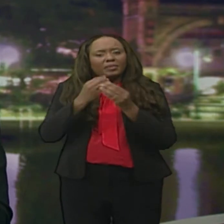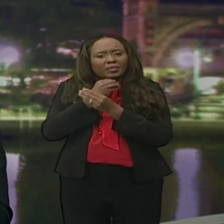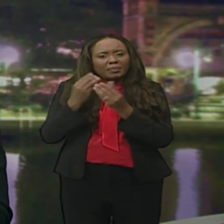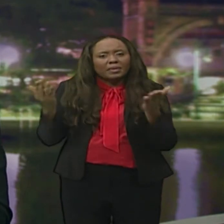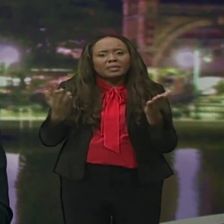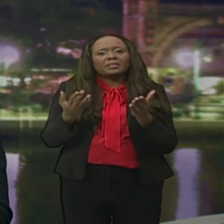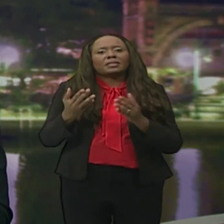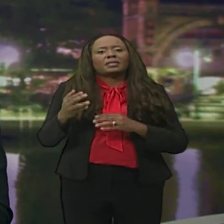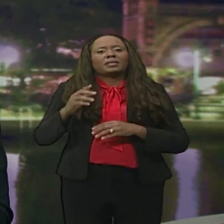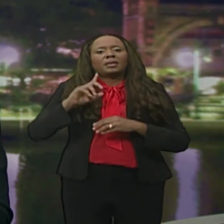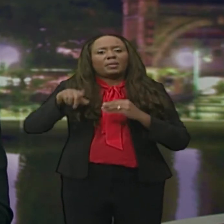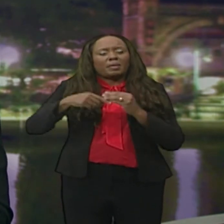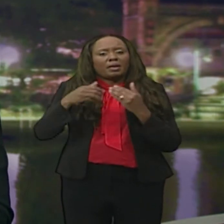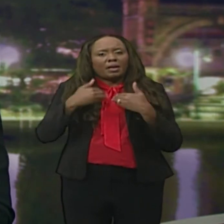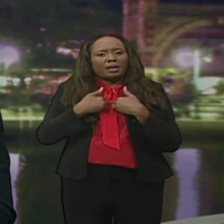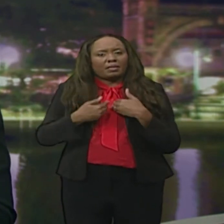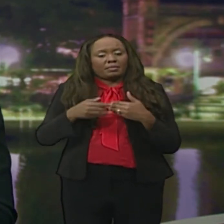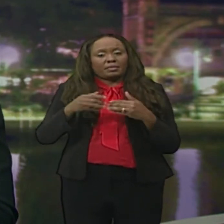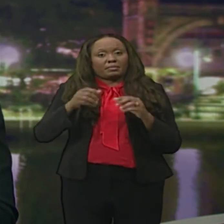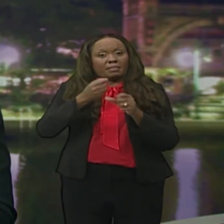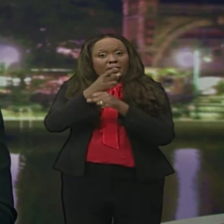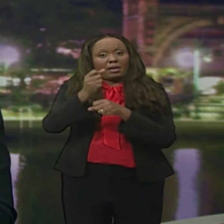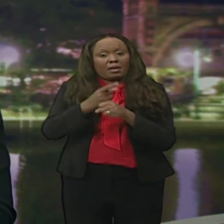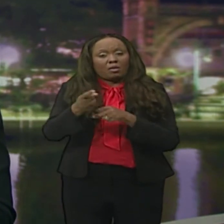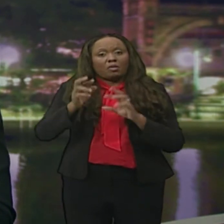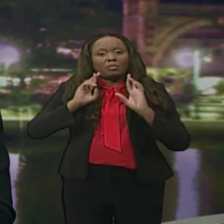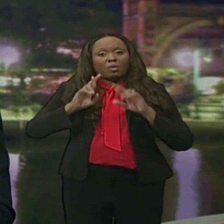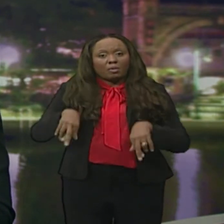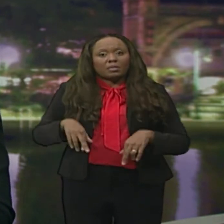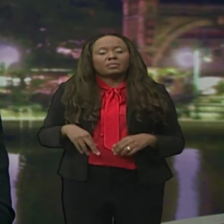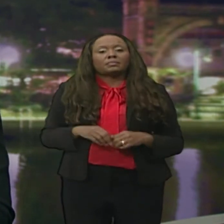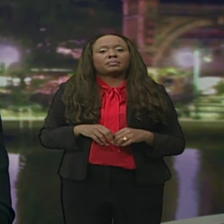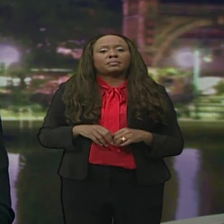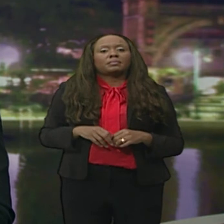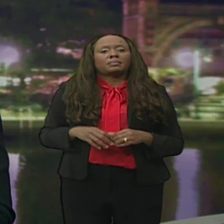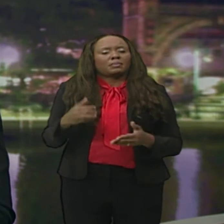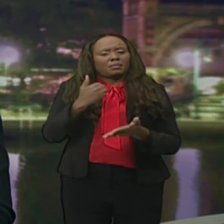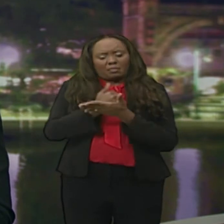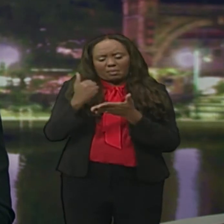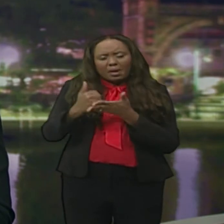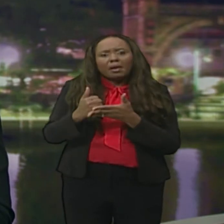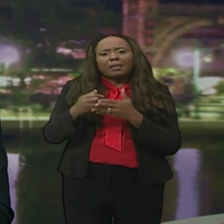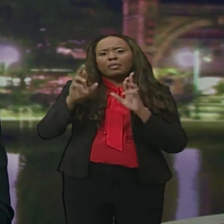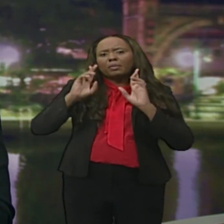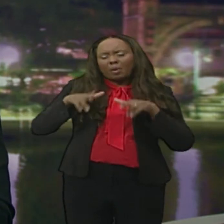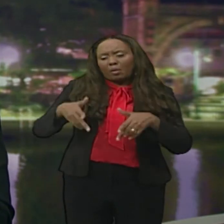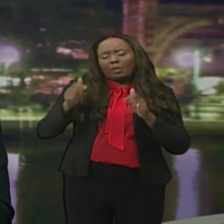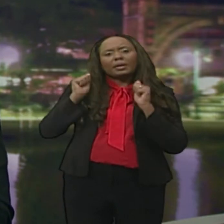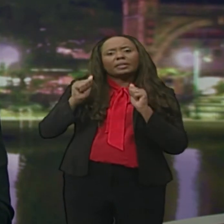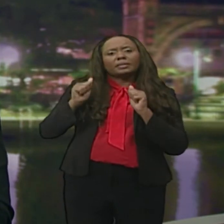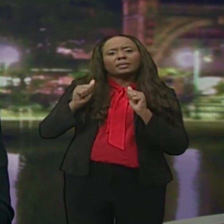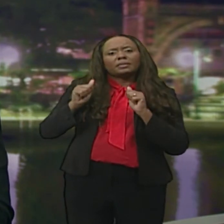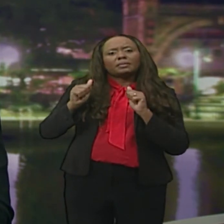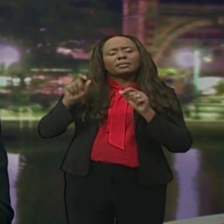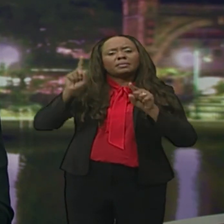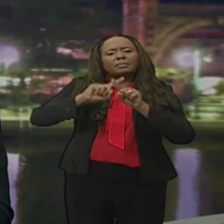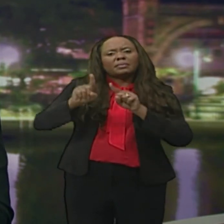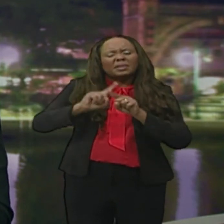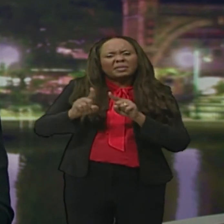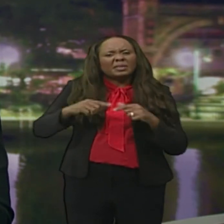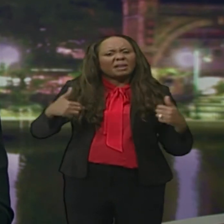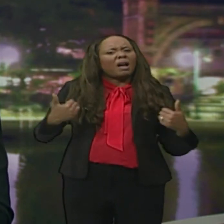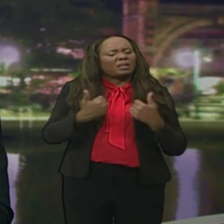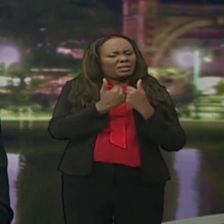in the bank's 2017 annual report. He said the bank was able to respond quickly and meaningfully to the various setbacks